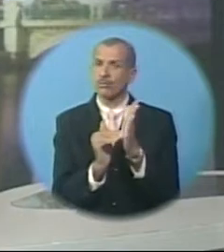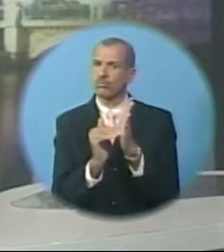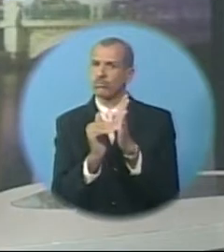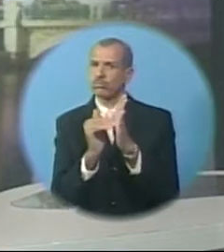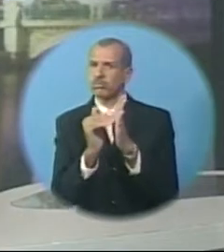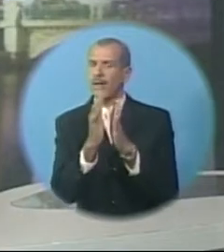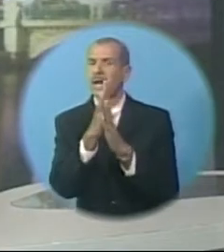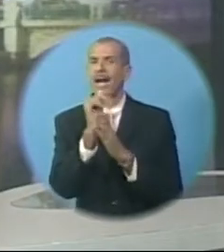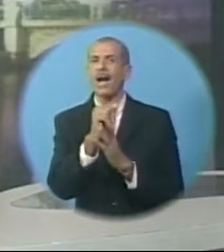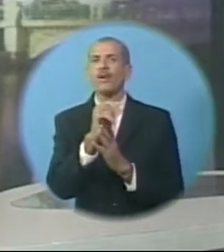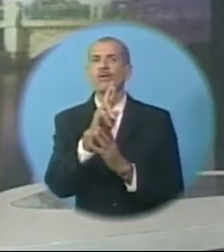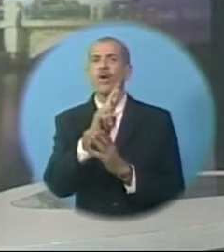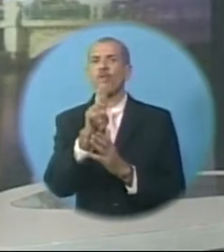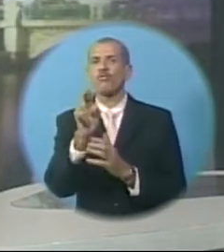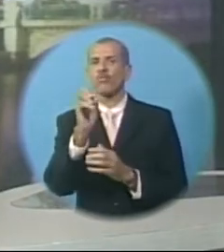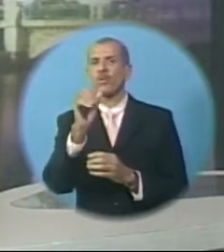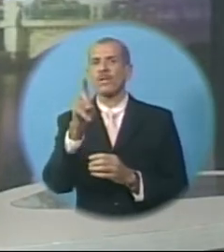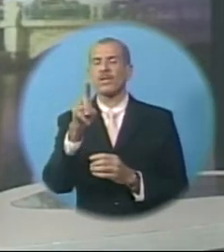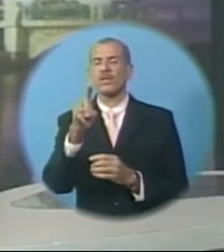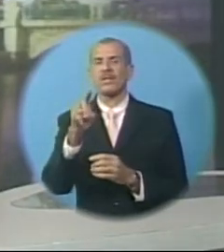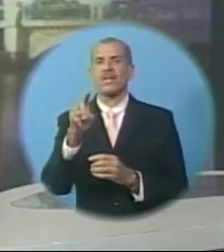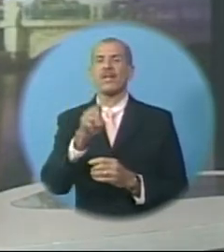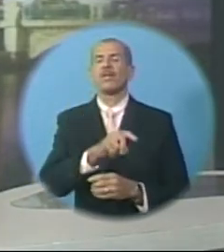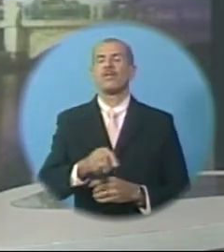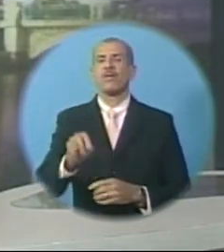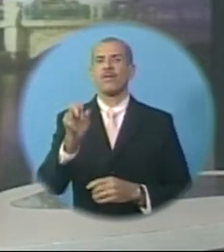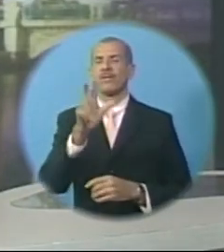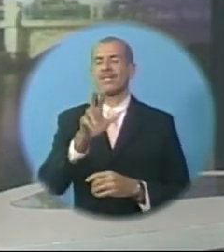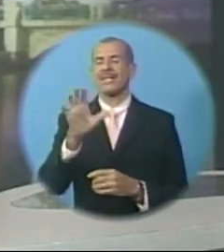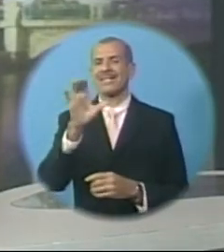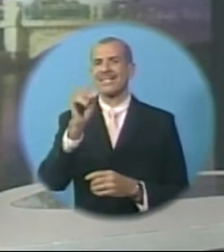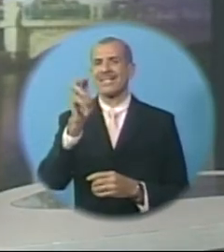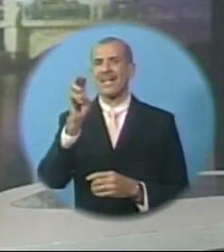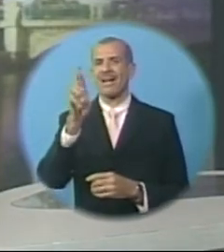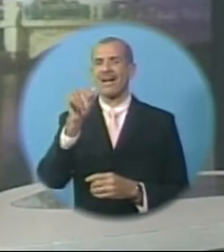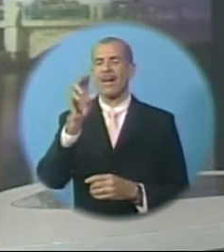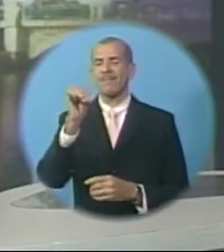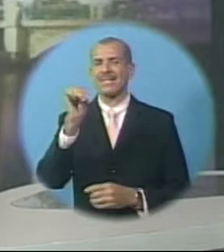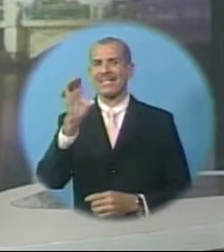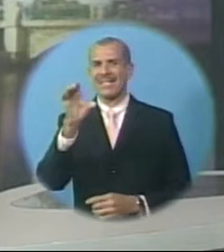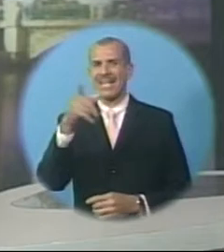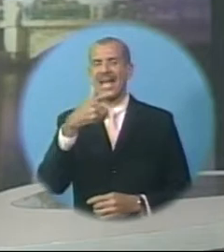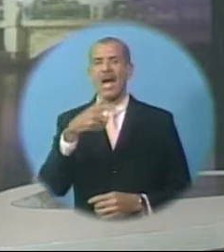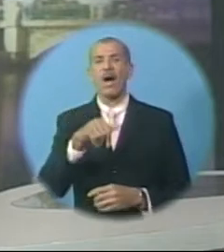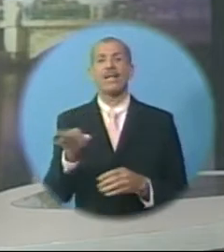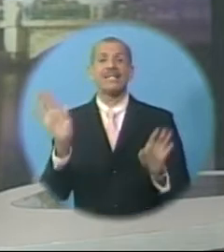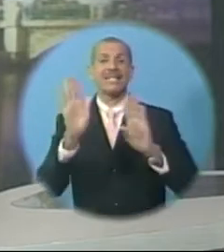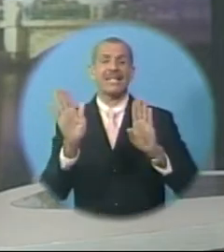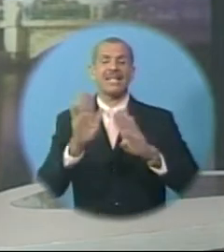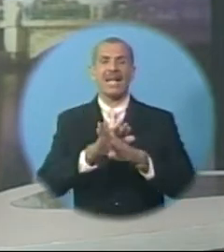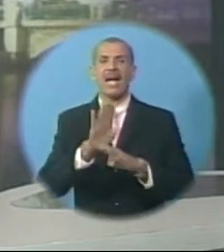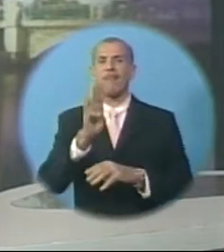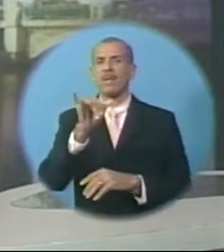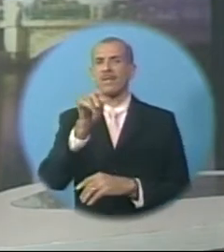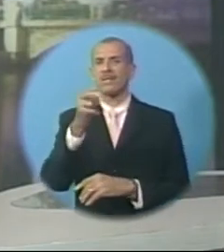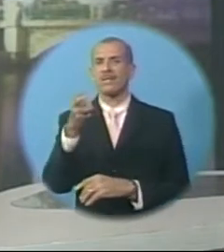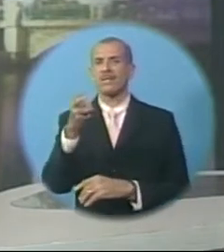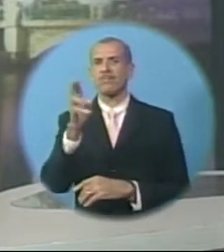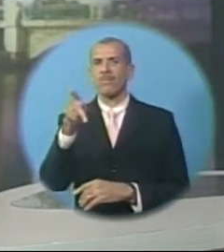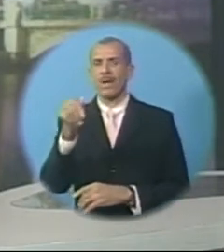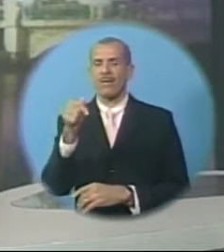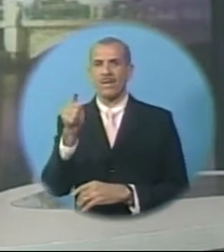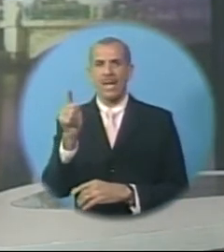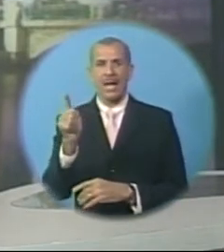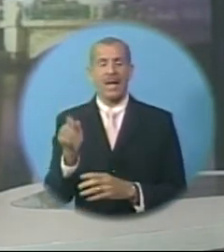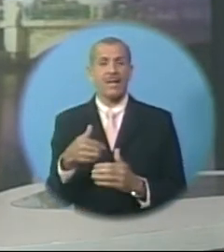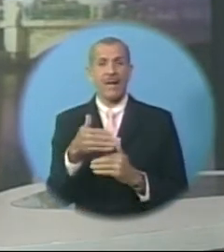of the CMRC is the headline event at the Williams Digicel International Race Meet on Sunday at Bushy Park. Now, after the first